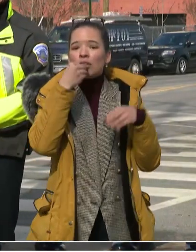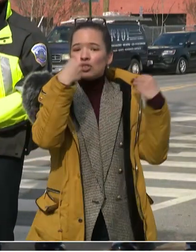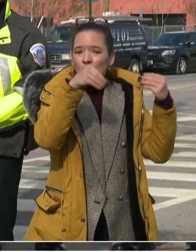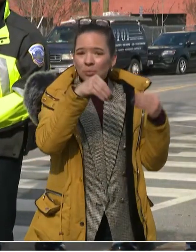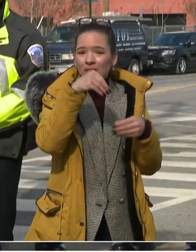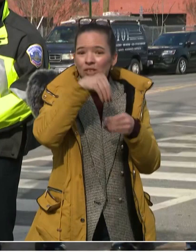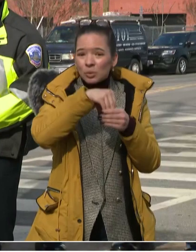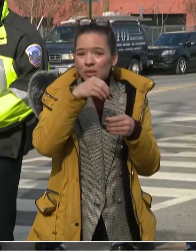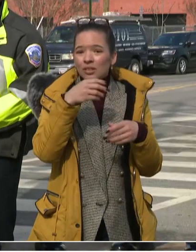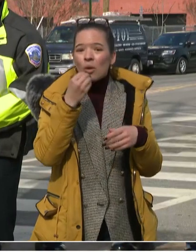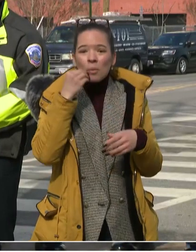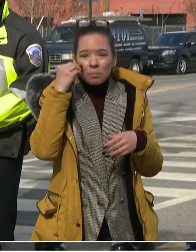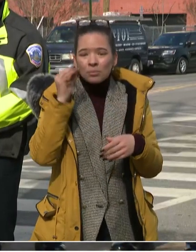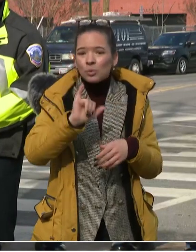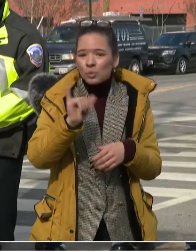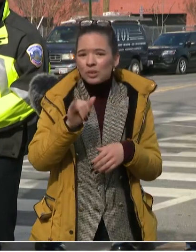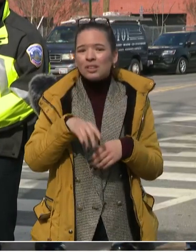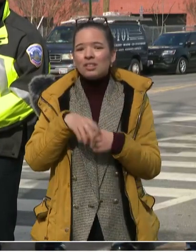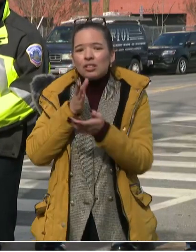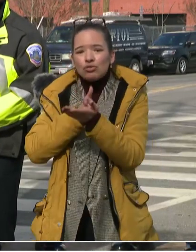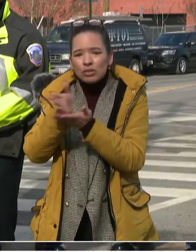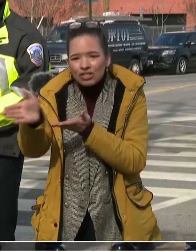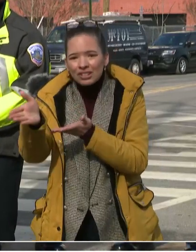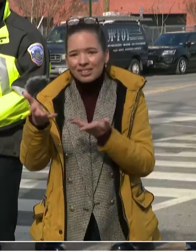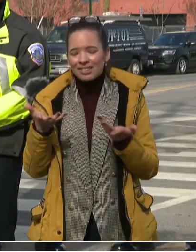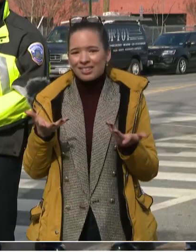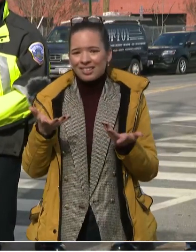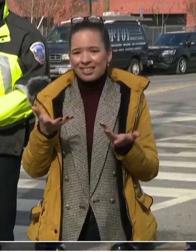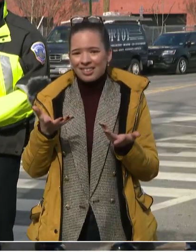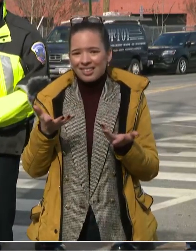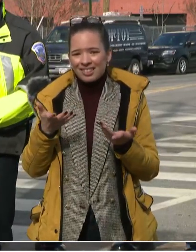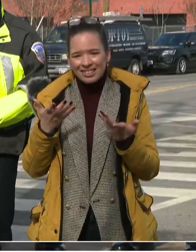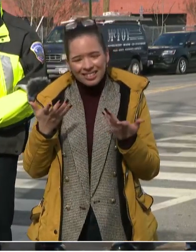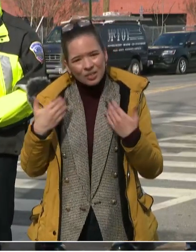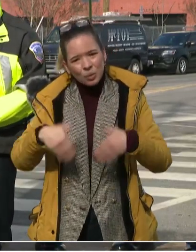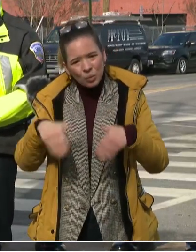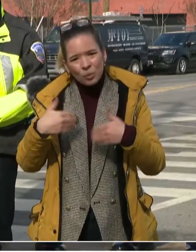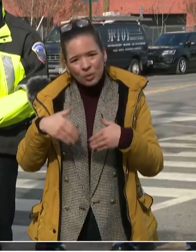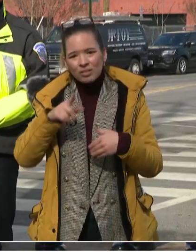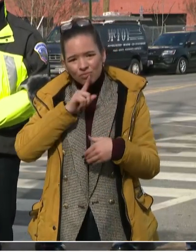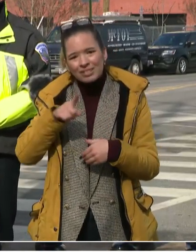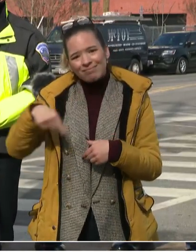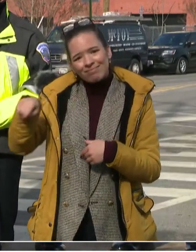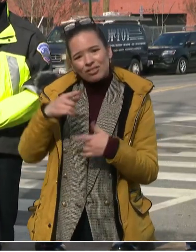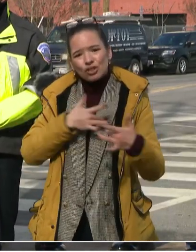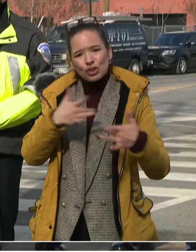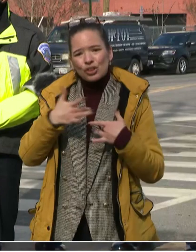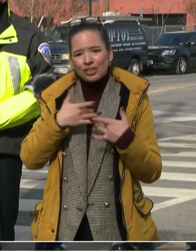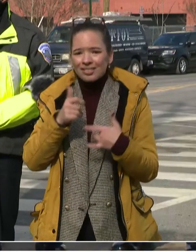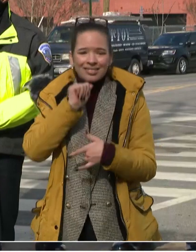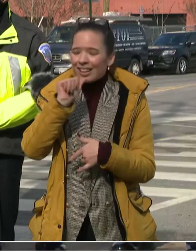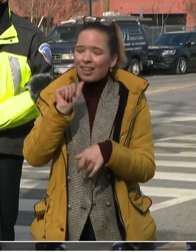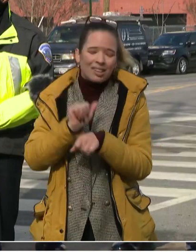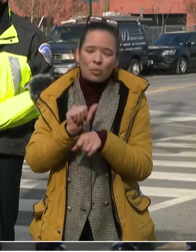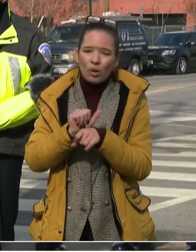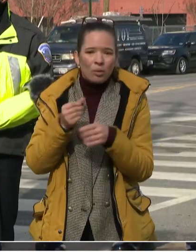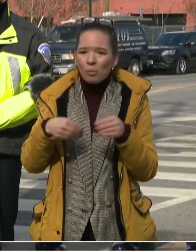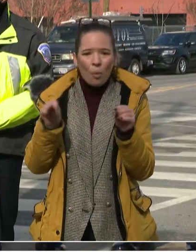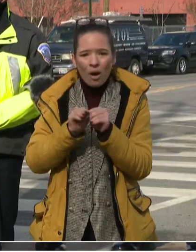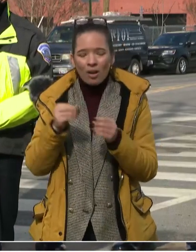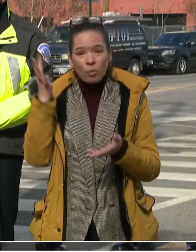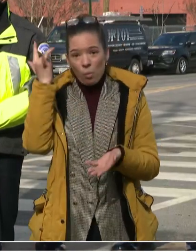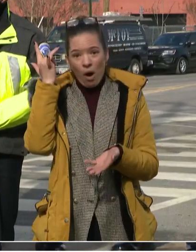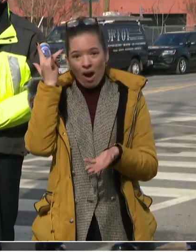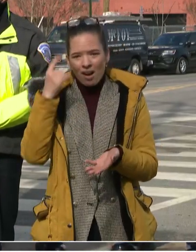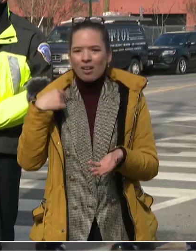driveways, harming them. And so it's just at a point where it is not working. And that's why we're ringing this bell today and saying